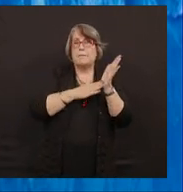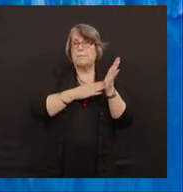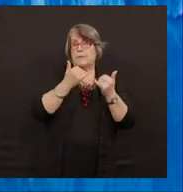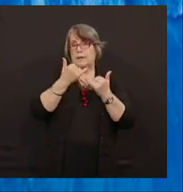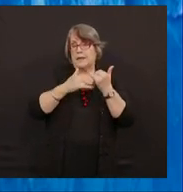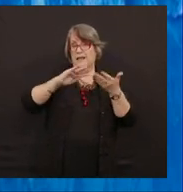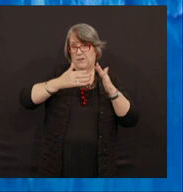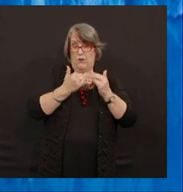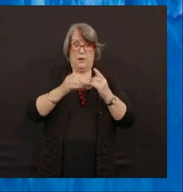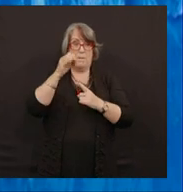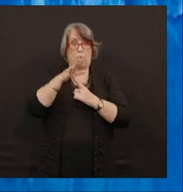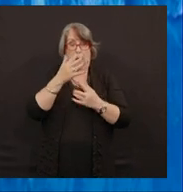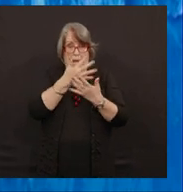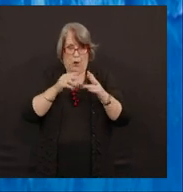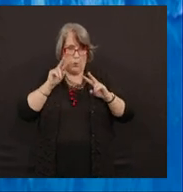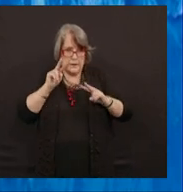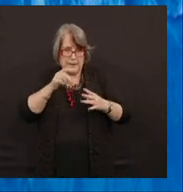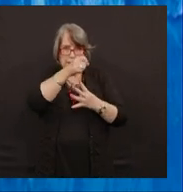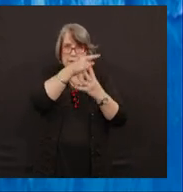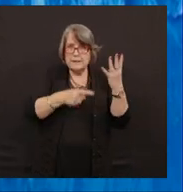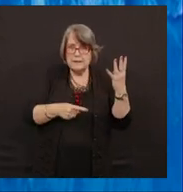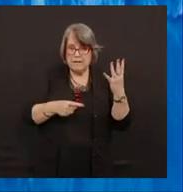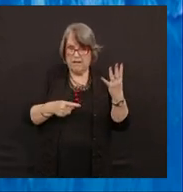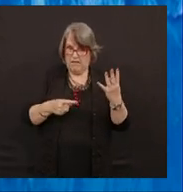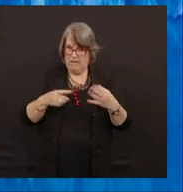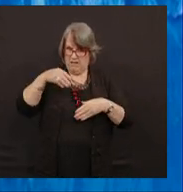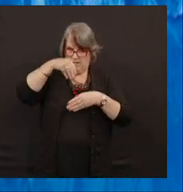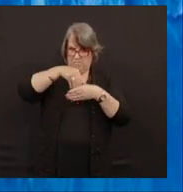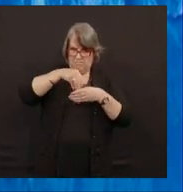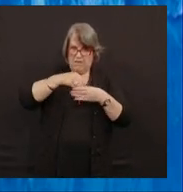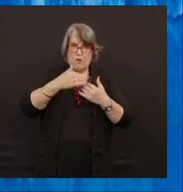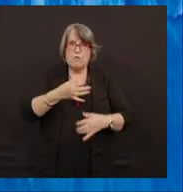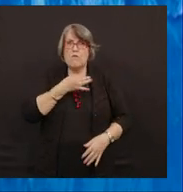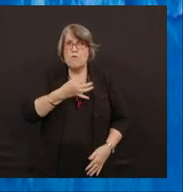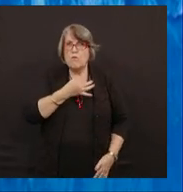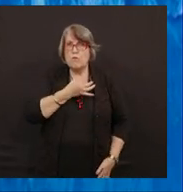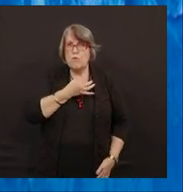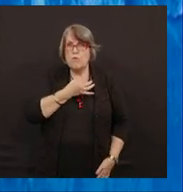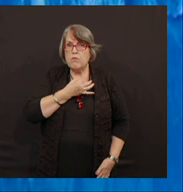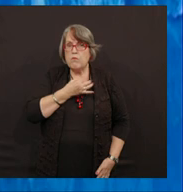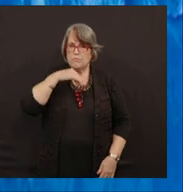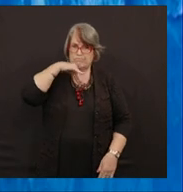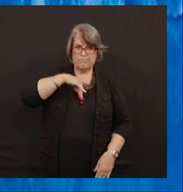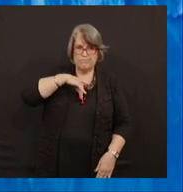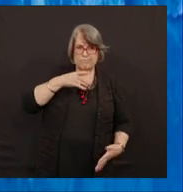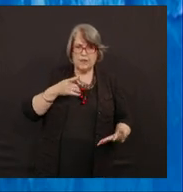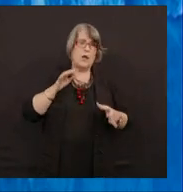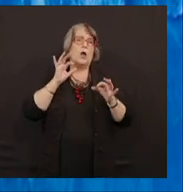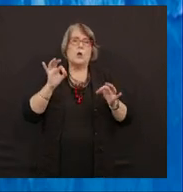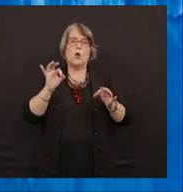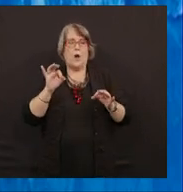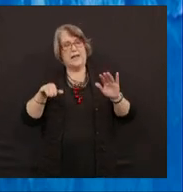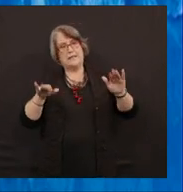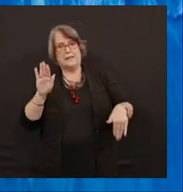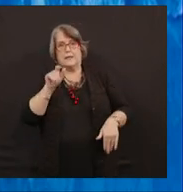important. The way that we see disability as something that's inherently vulnerable rather than as a